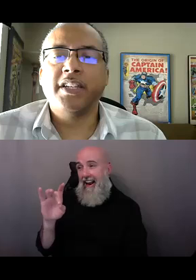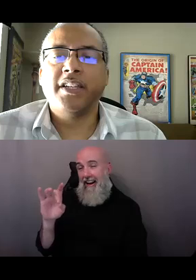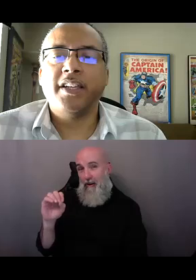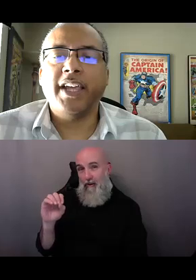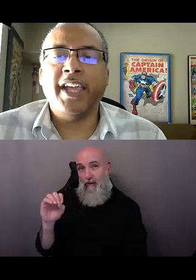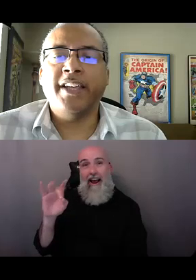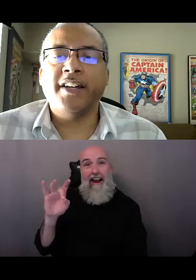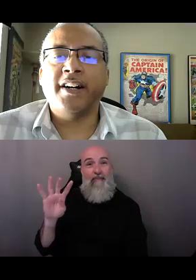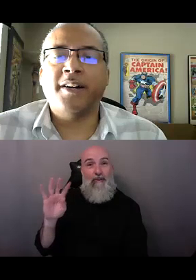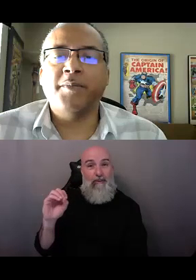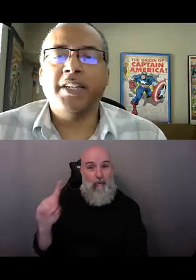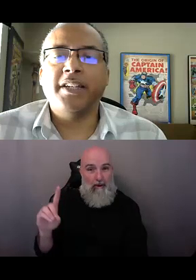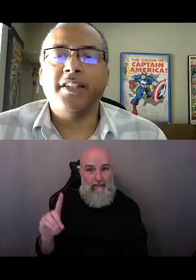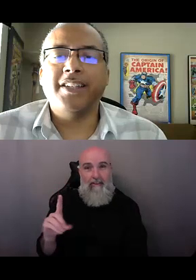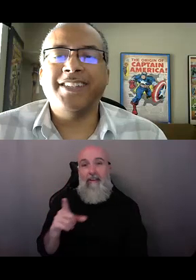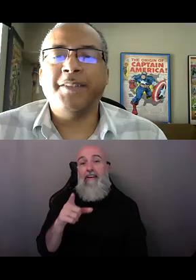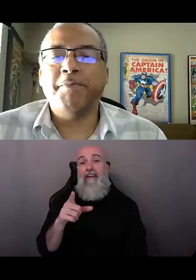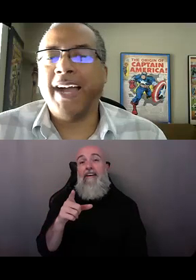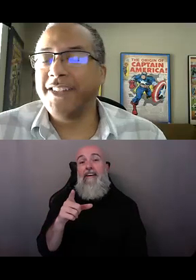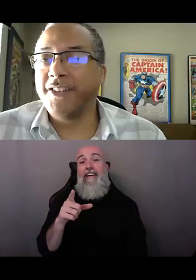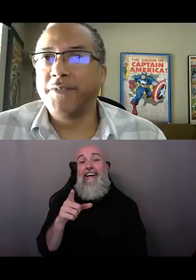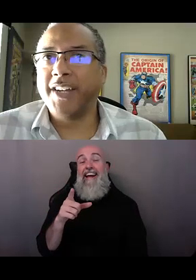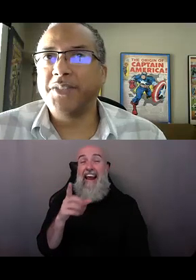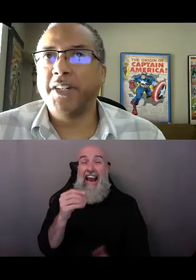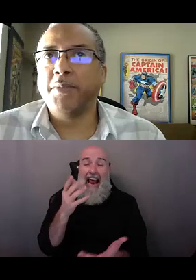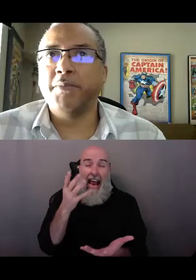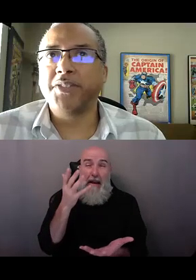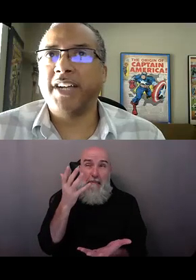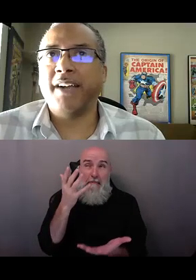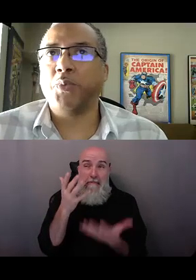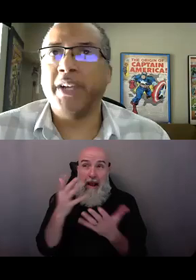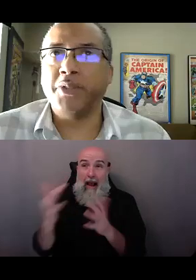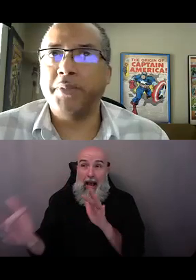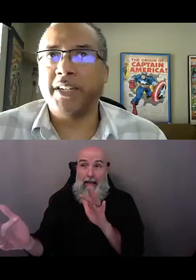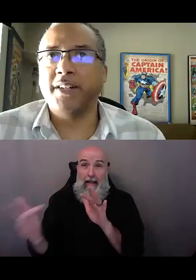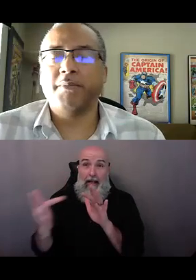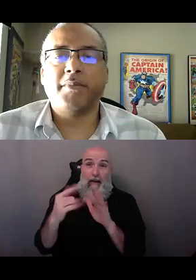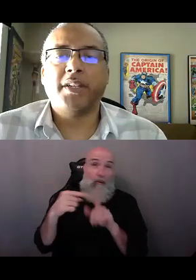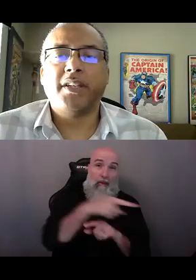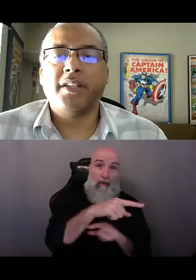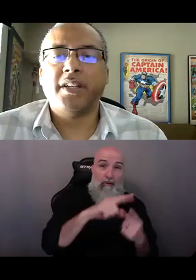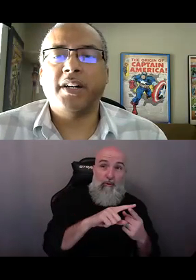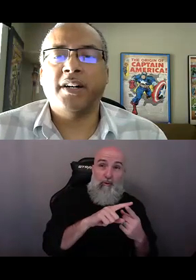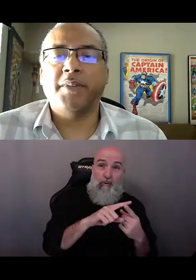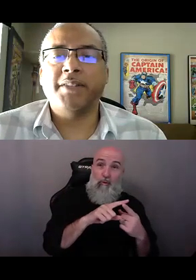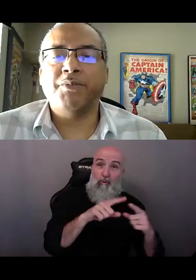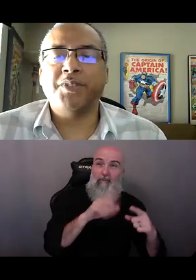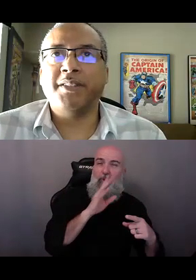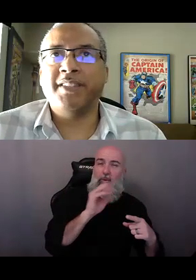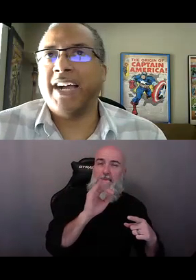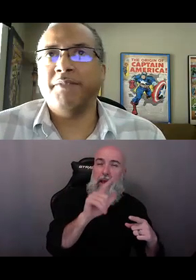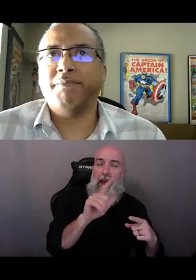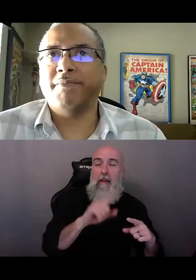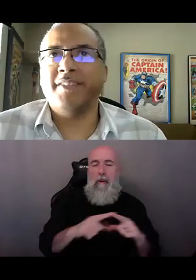1-800-880-8401. And it might go to voicemail, but most times we're able to pick up. I would